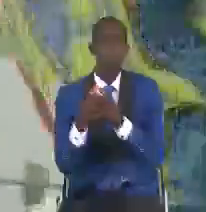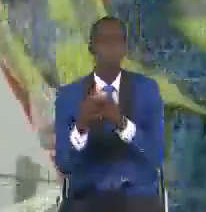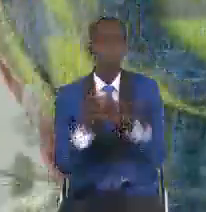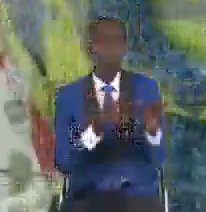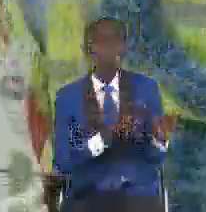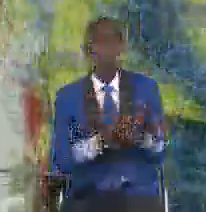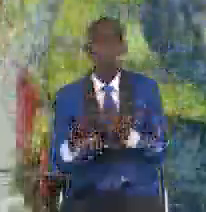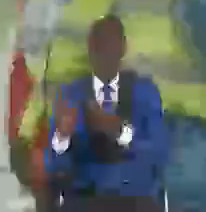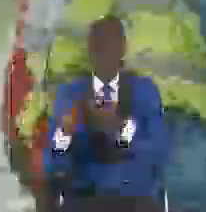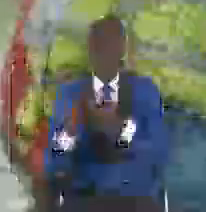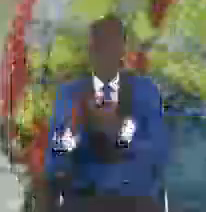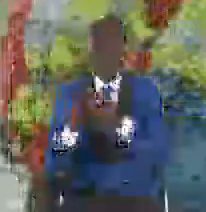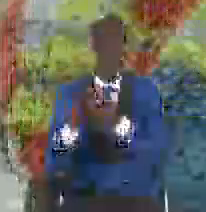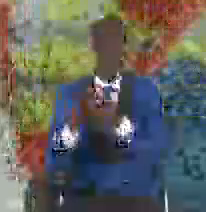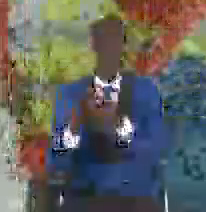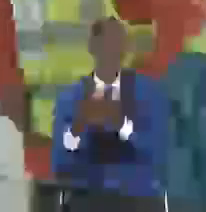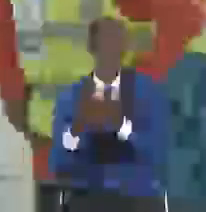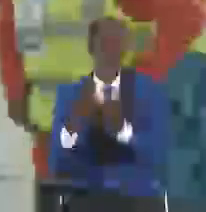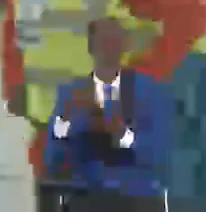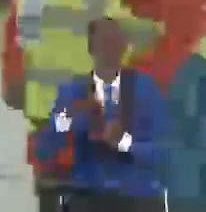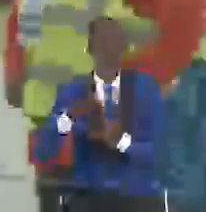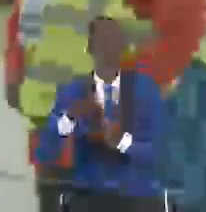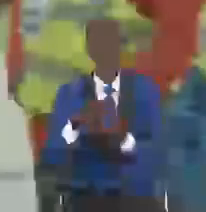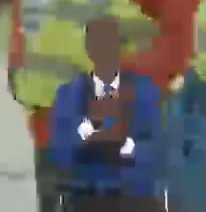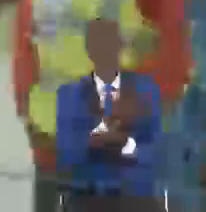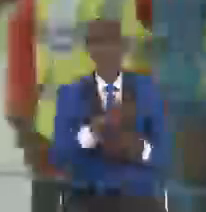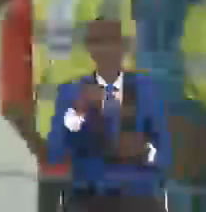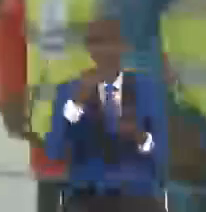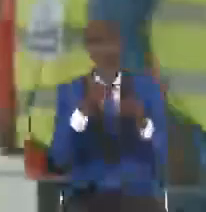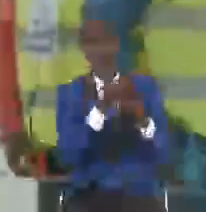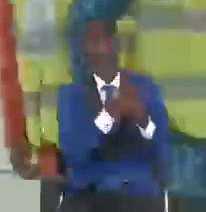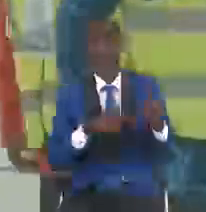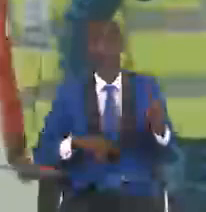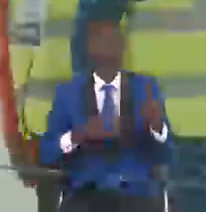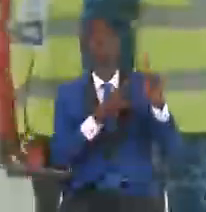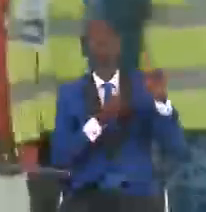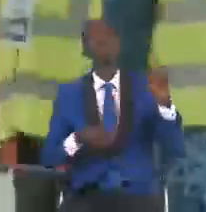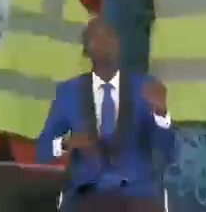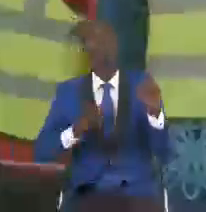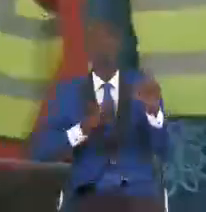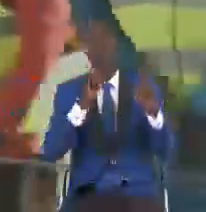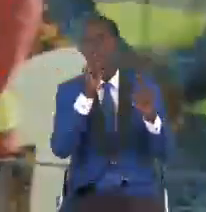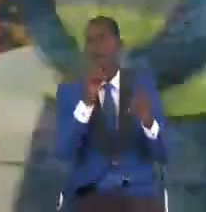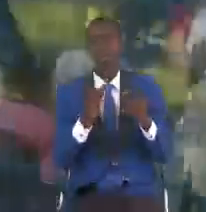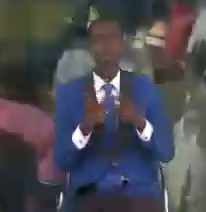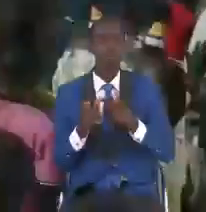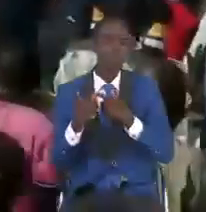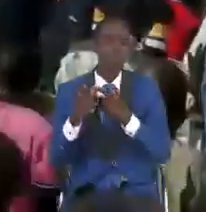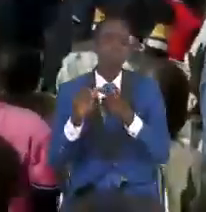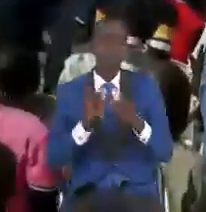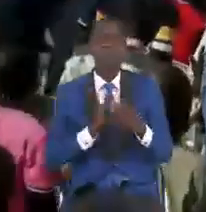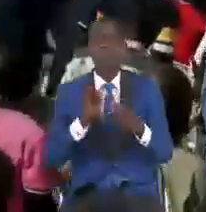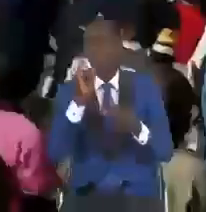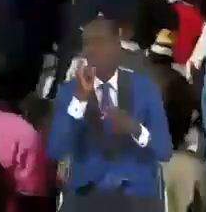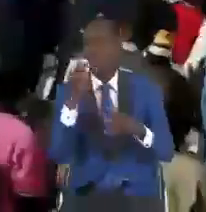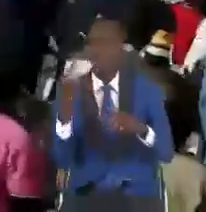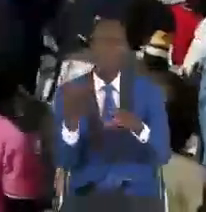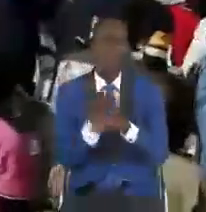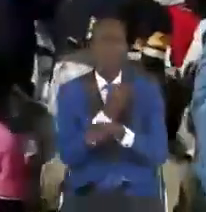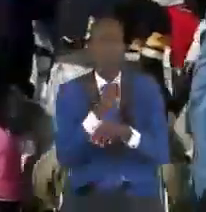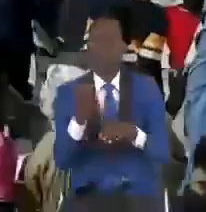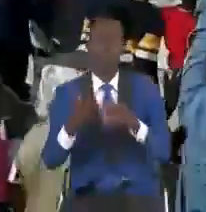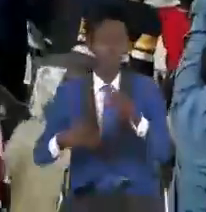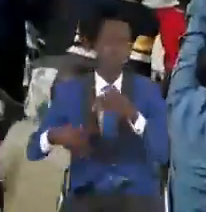to run. Stand up and tell the Lord, I'm ready. I'm taking the baton from my mentor.